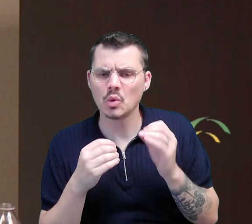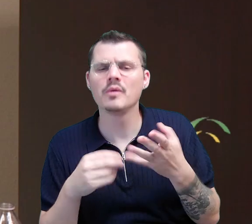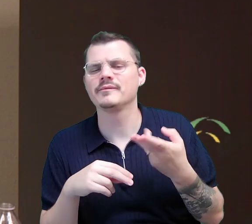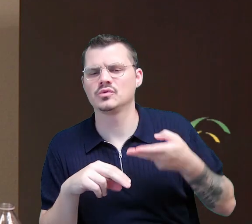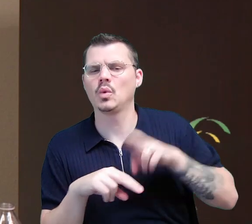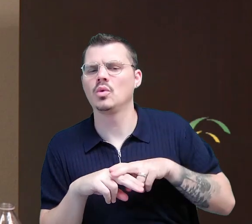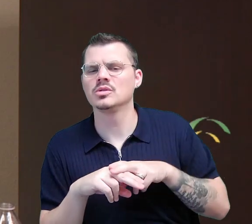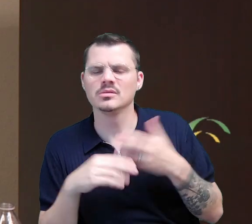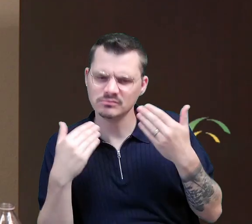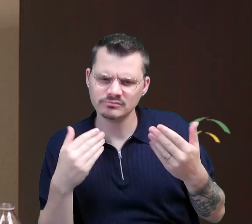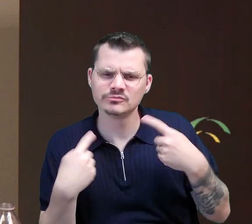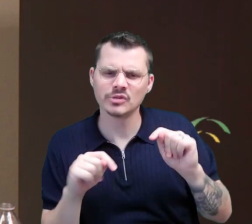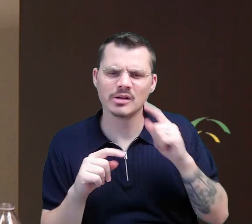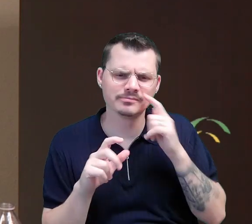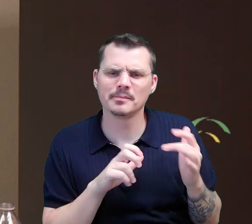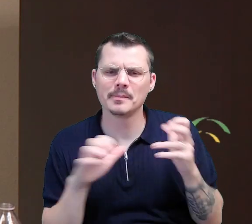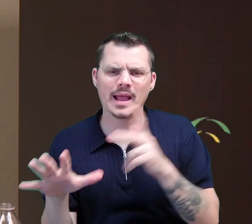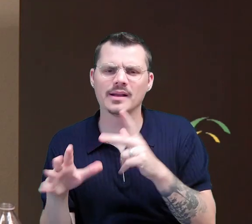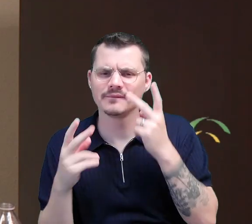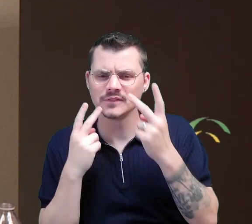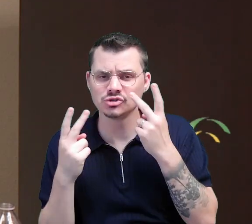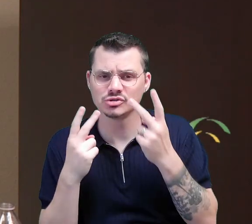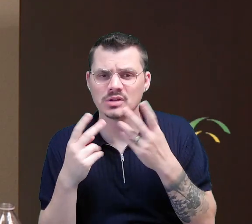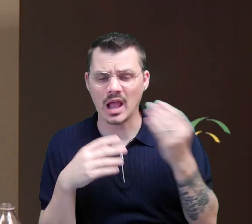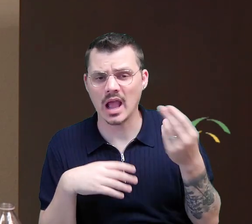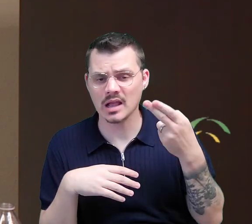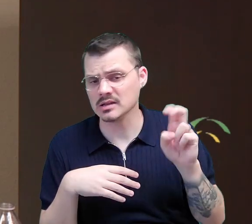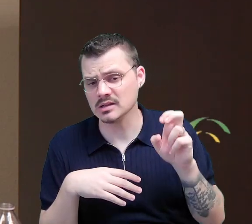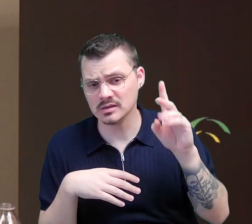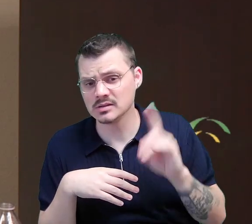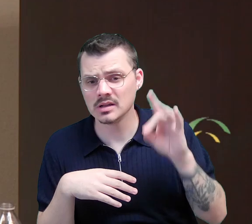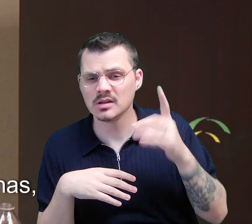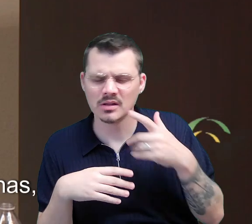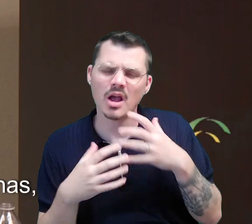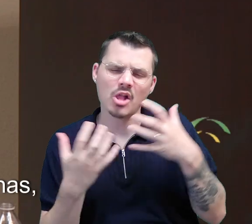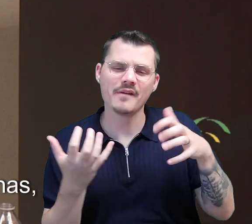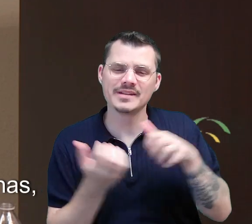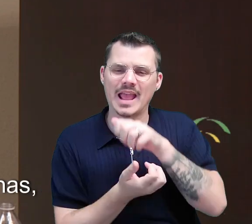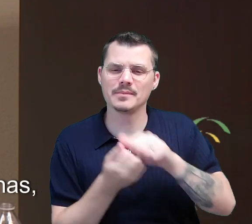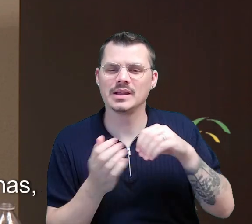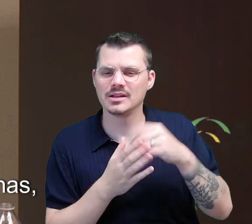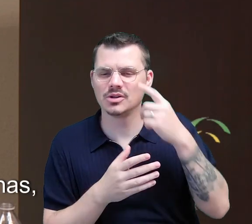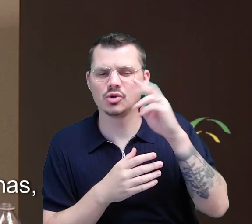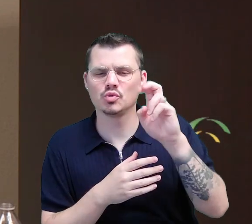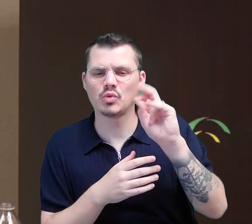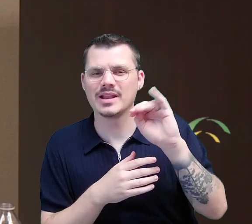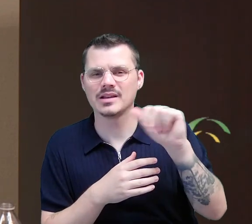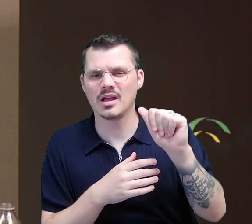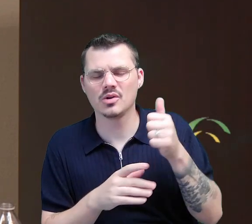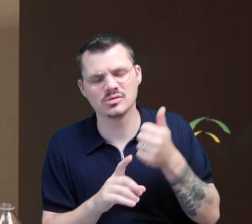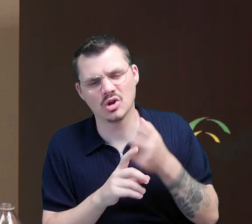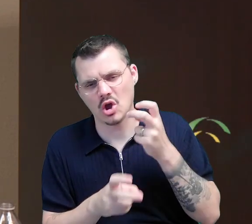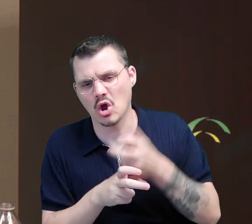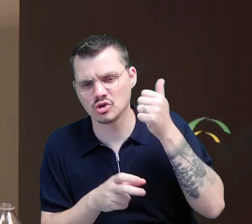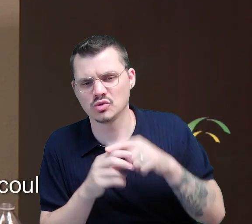course, let's try and restore her vision. And he did. There was a lot of damage in the retinas, which is